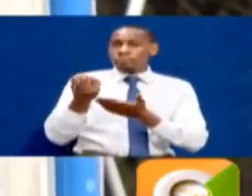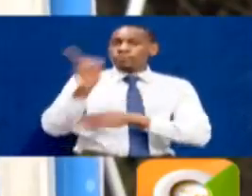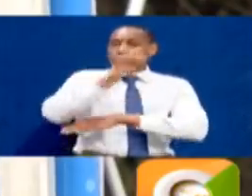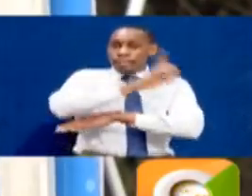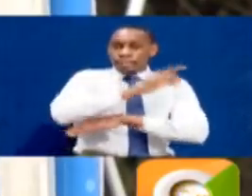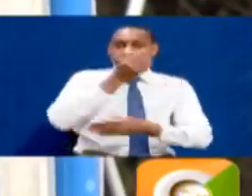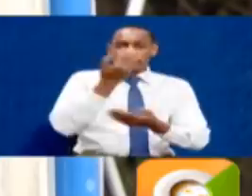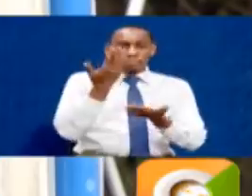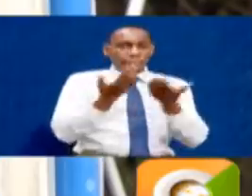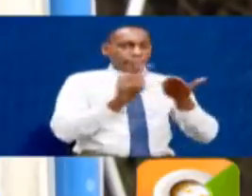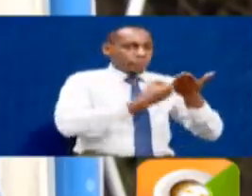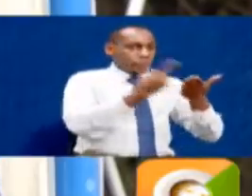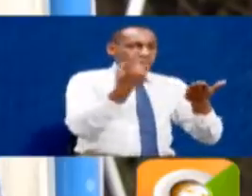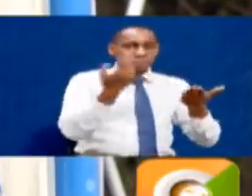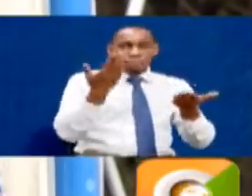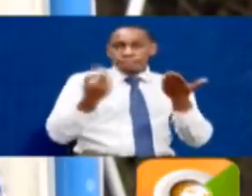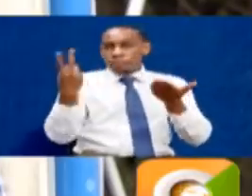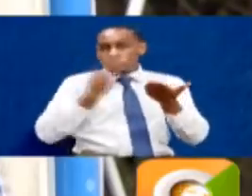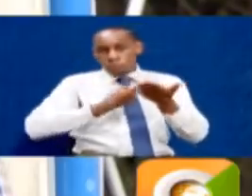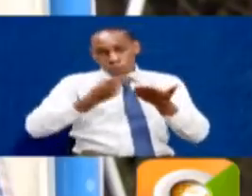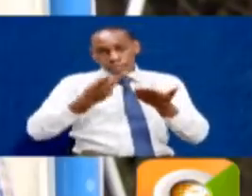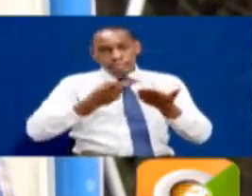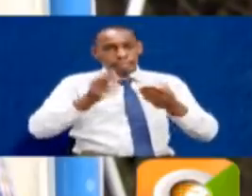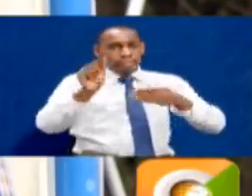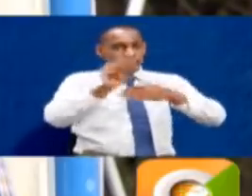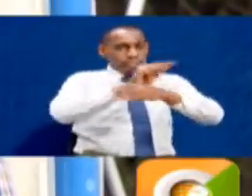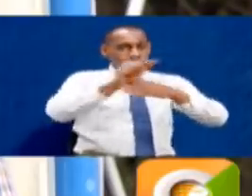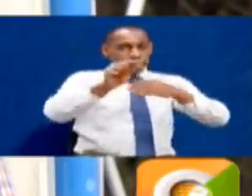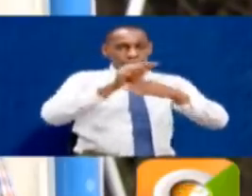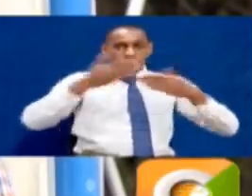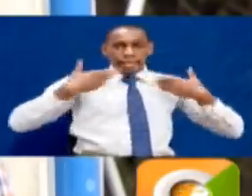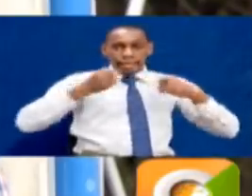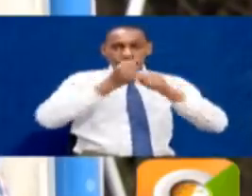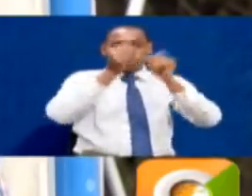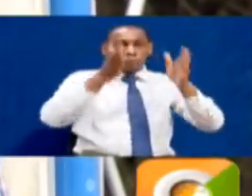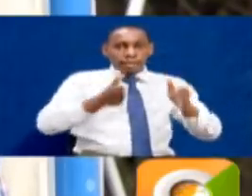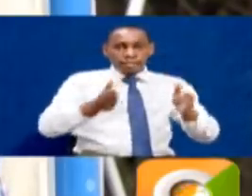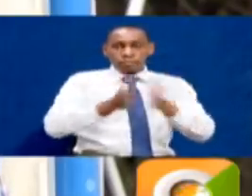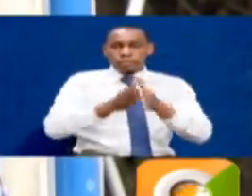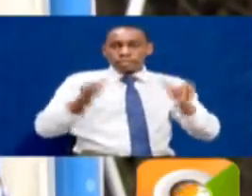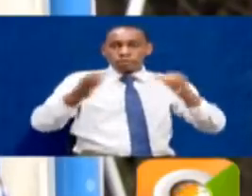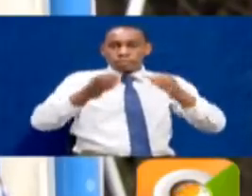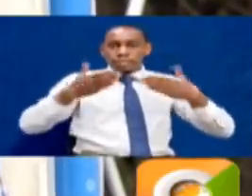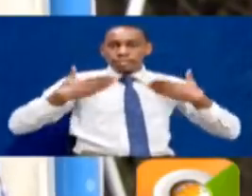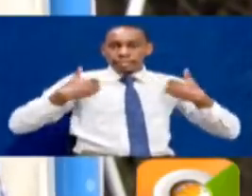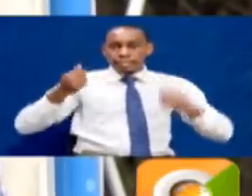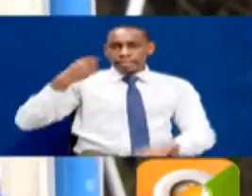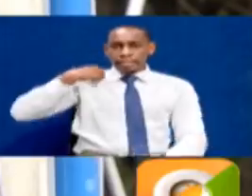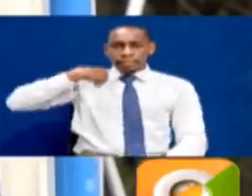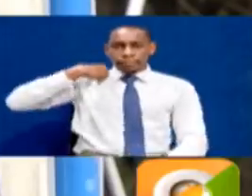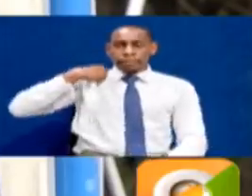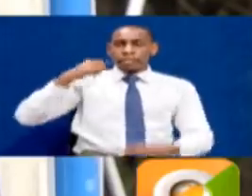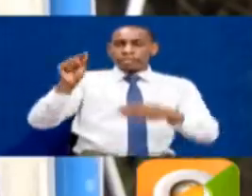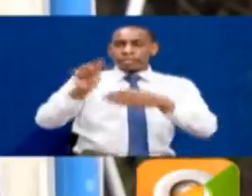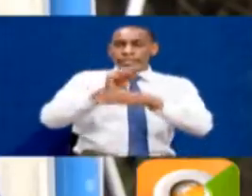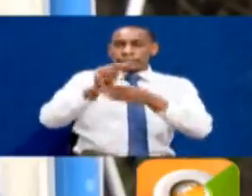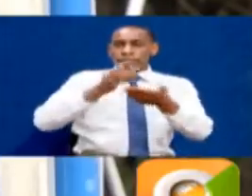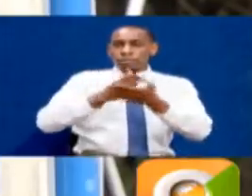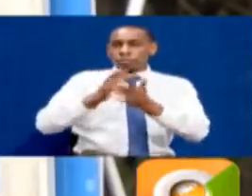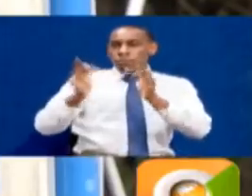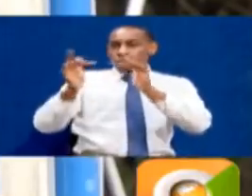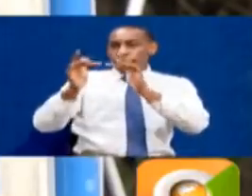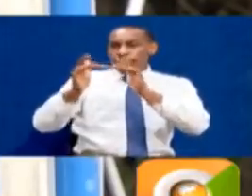to maybe a week or two to be able to train the healthcare workers. The community health volunteers will be trained through an online